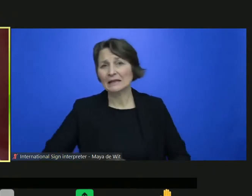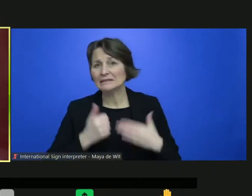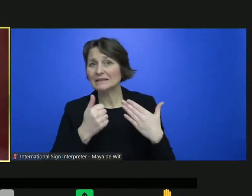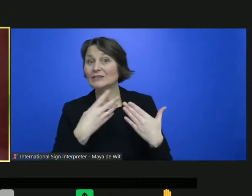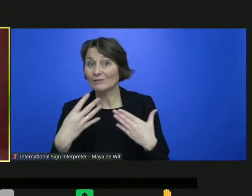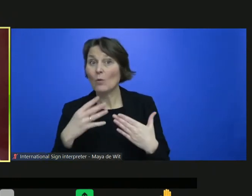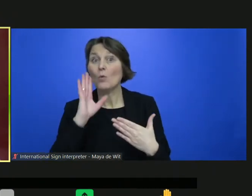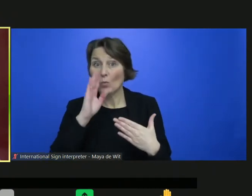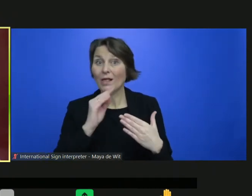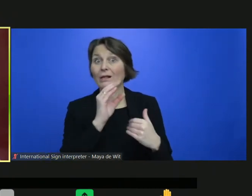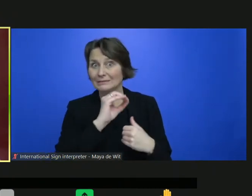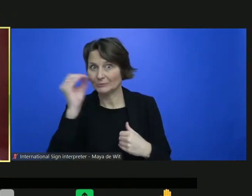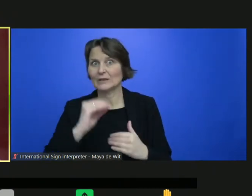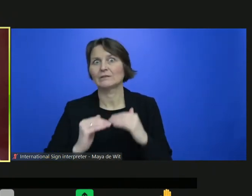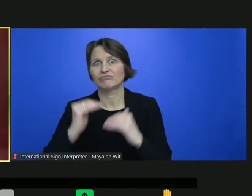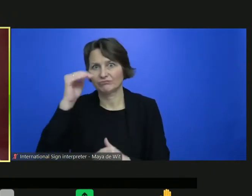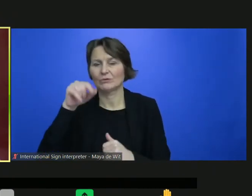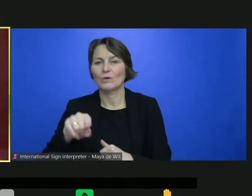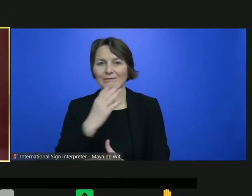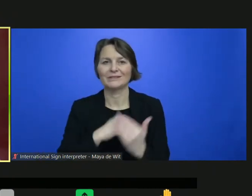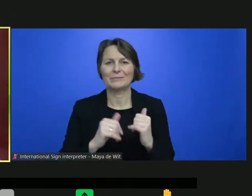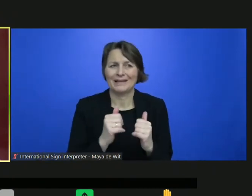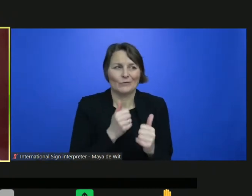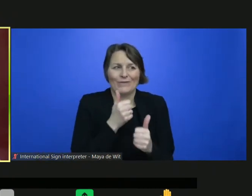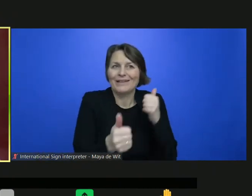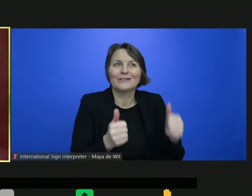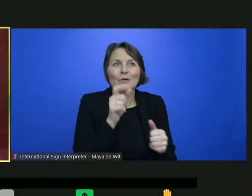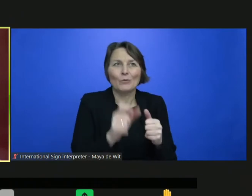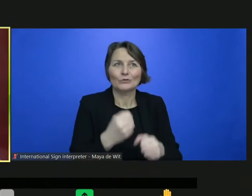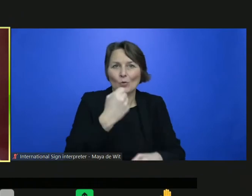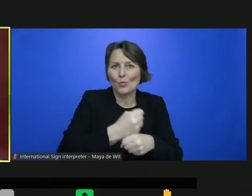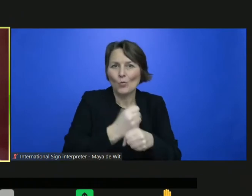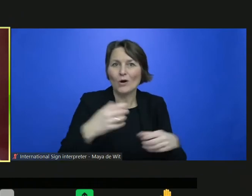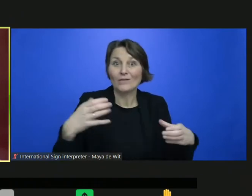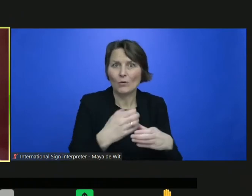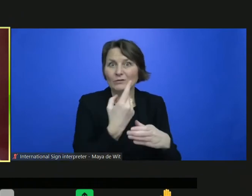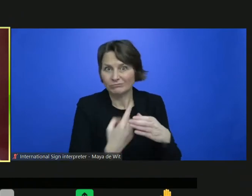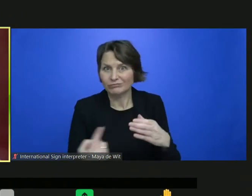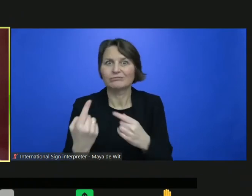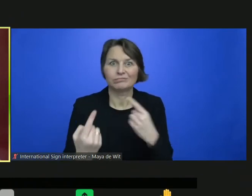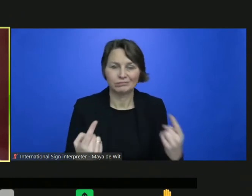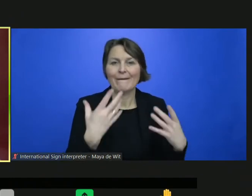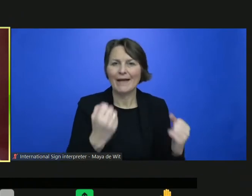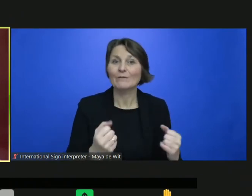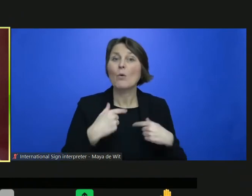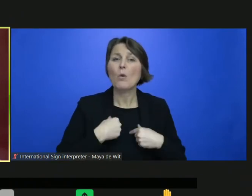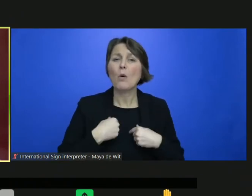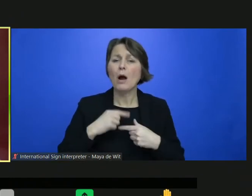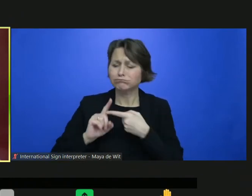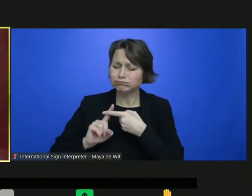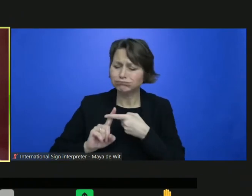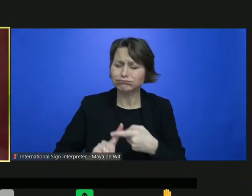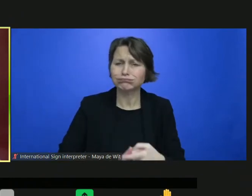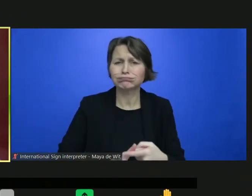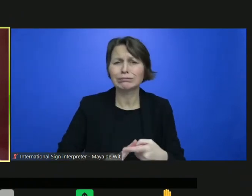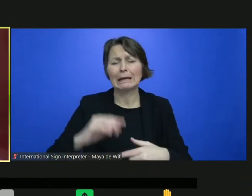10 to 12% of any workforce will have a disability in large organizations and or a chronic health condition. So